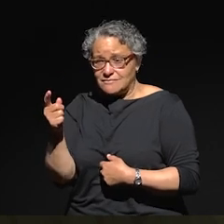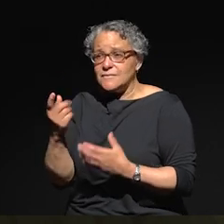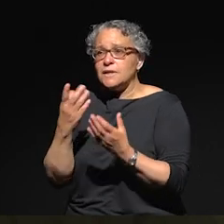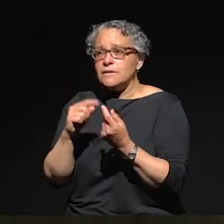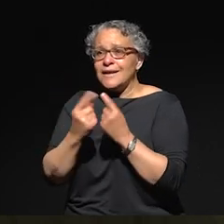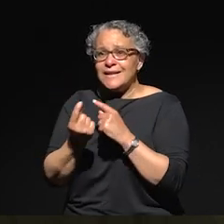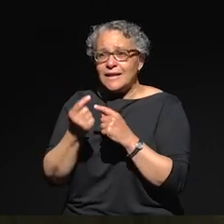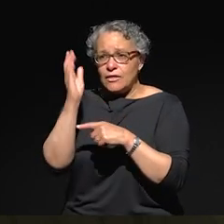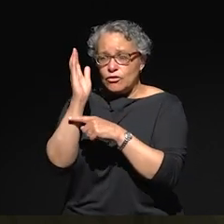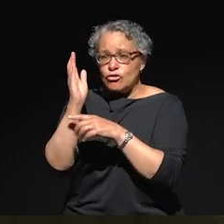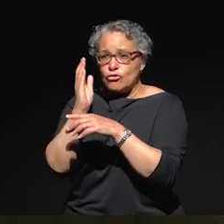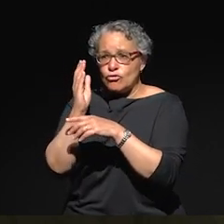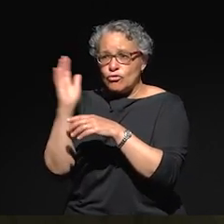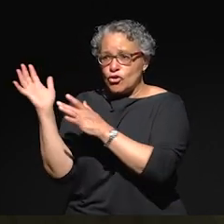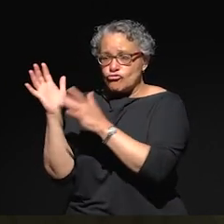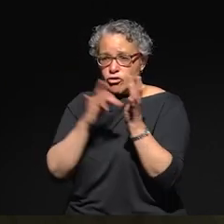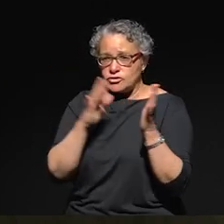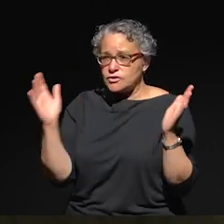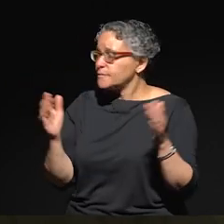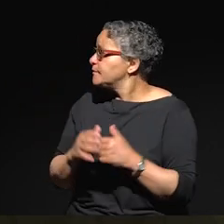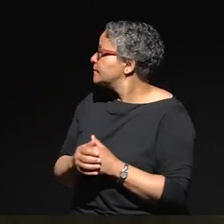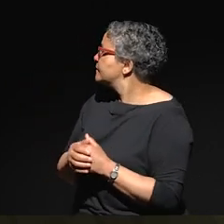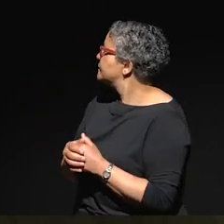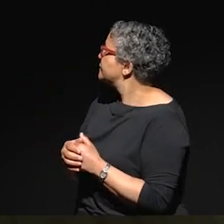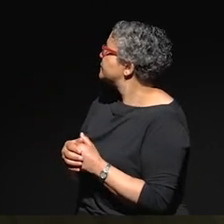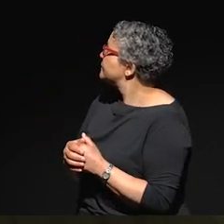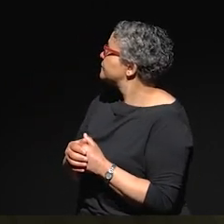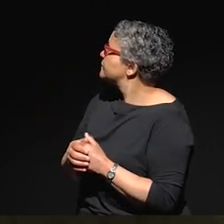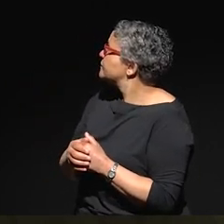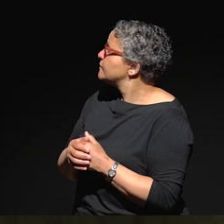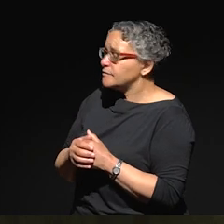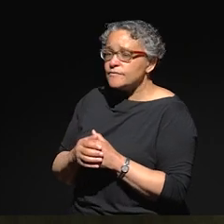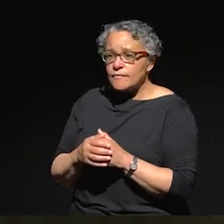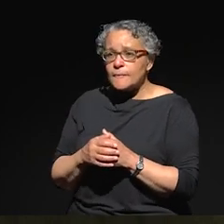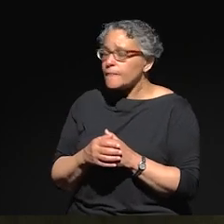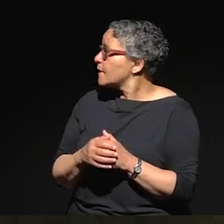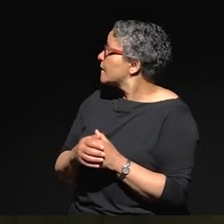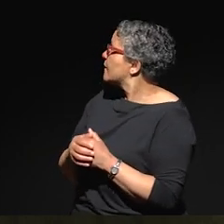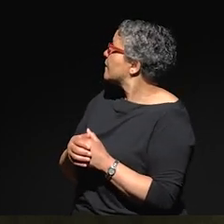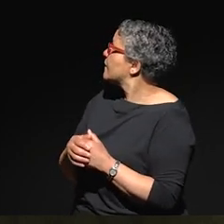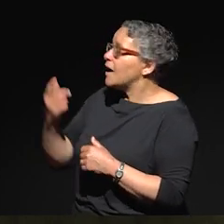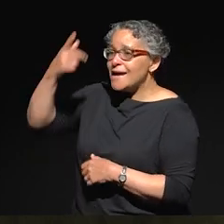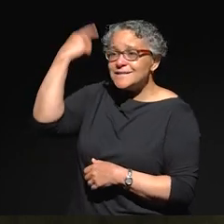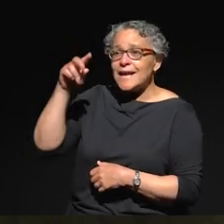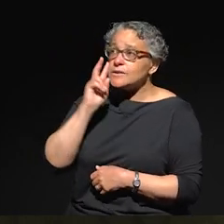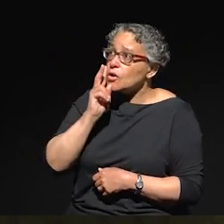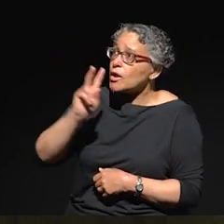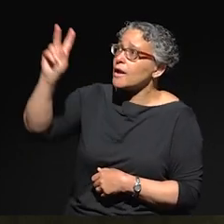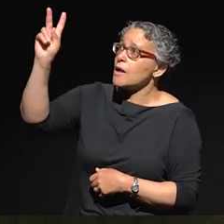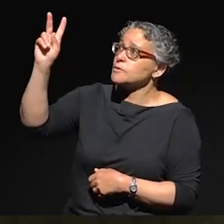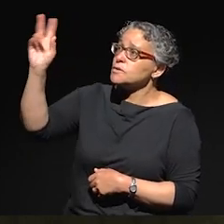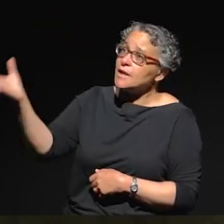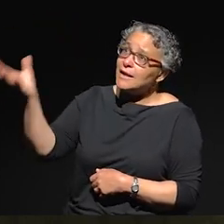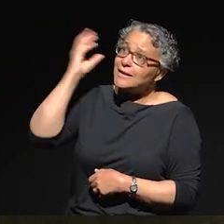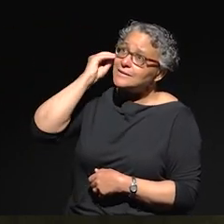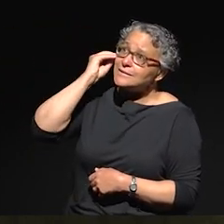in the axis of the exhibition. I think they're paintings that speak to each other. She is looking upwards in this moment of ecstasy, listening to the heavenly